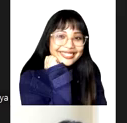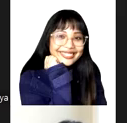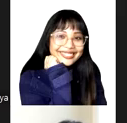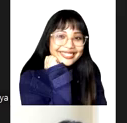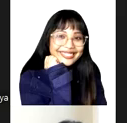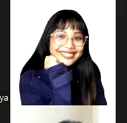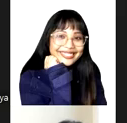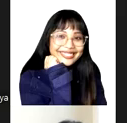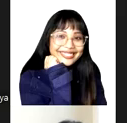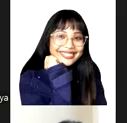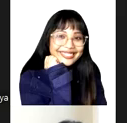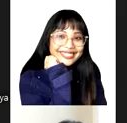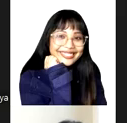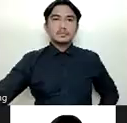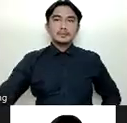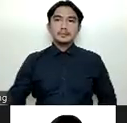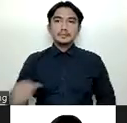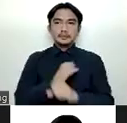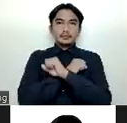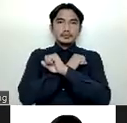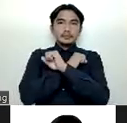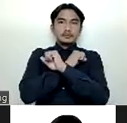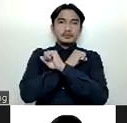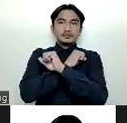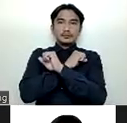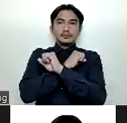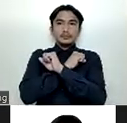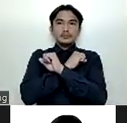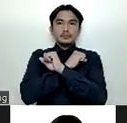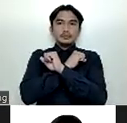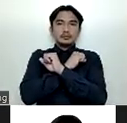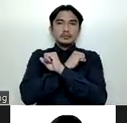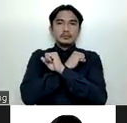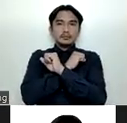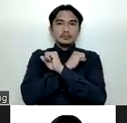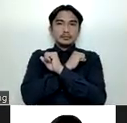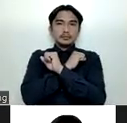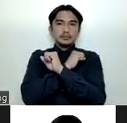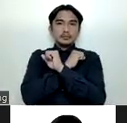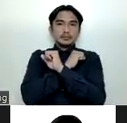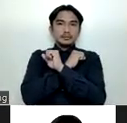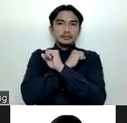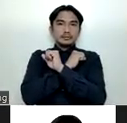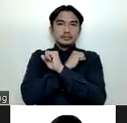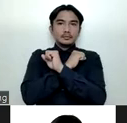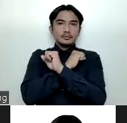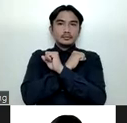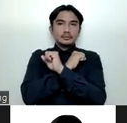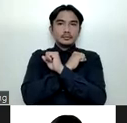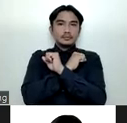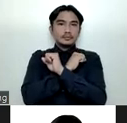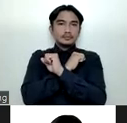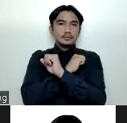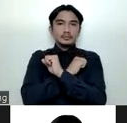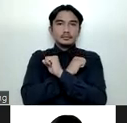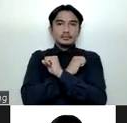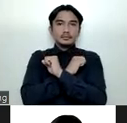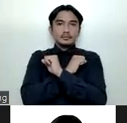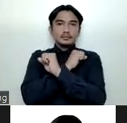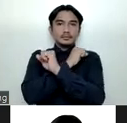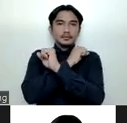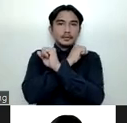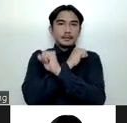happy wife is also happy life. My husband, by the way, is also an entrepreneur, and he's also a photographer, and he's